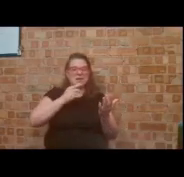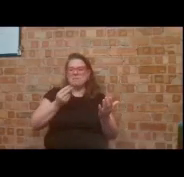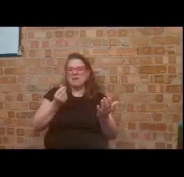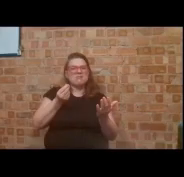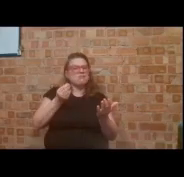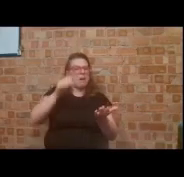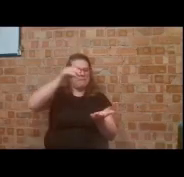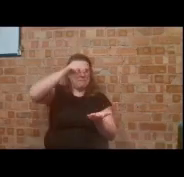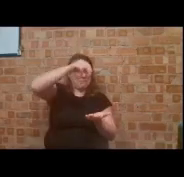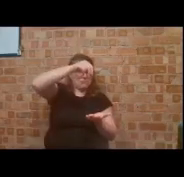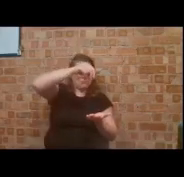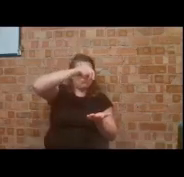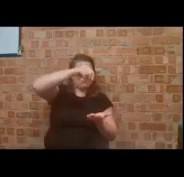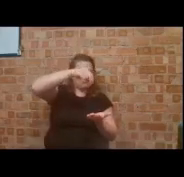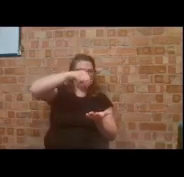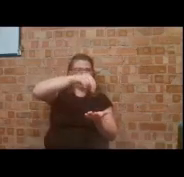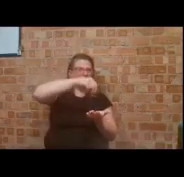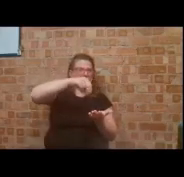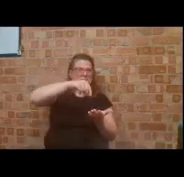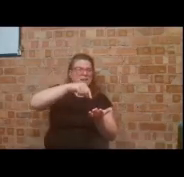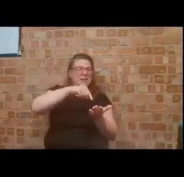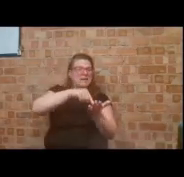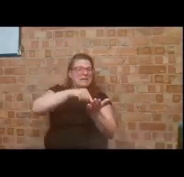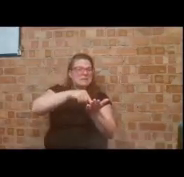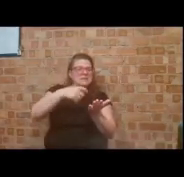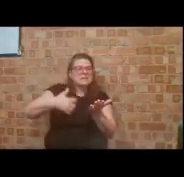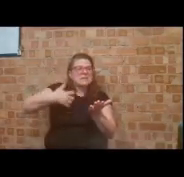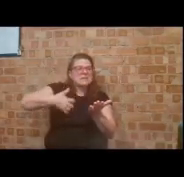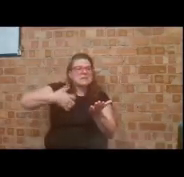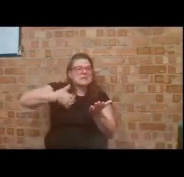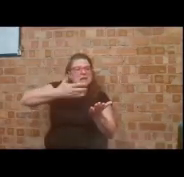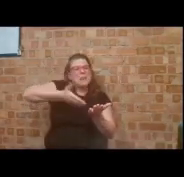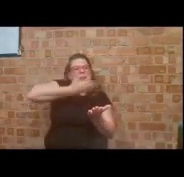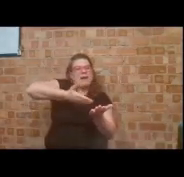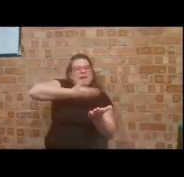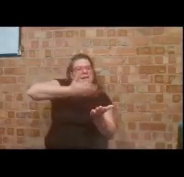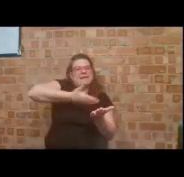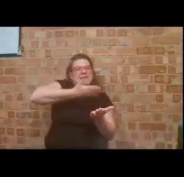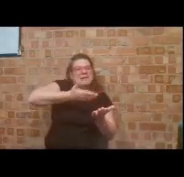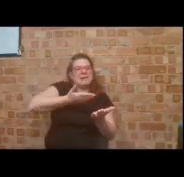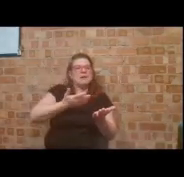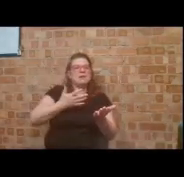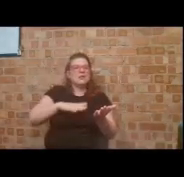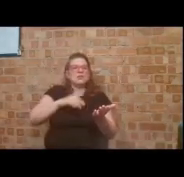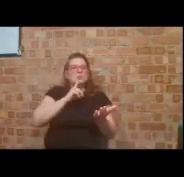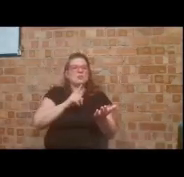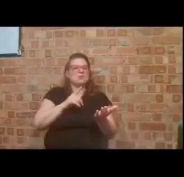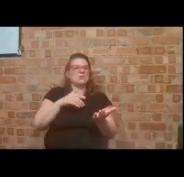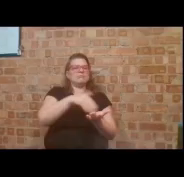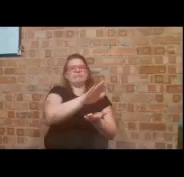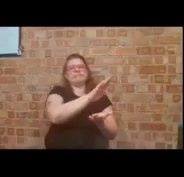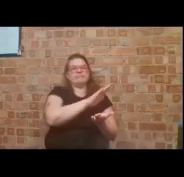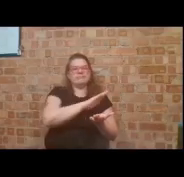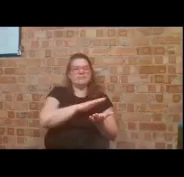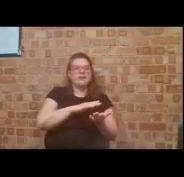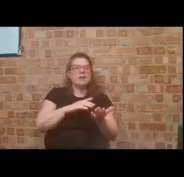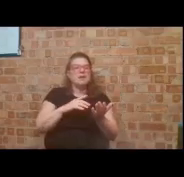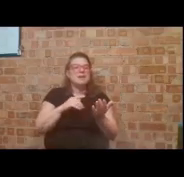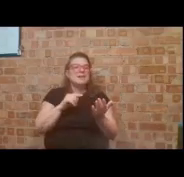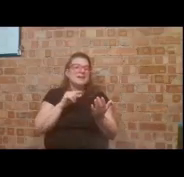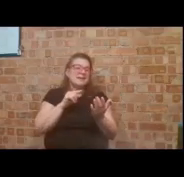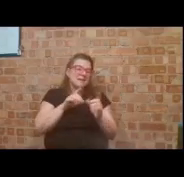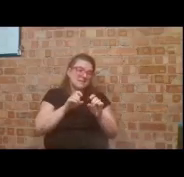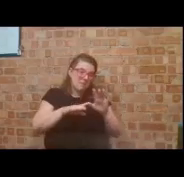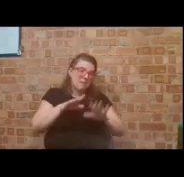screen or something, and this crumb is getting in the way of what you're trying to do. So you just want to get a duster and flick this crumb off the screen,